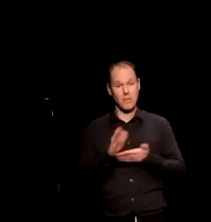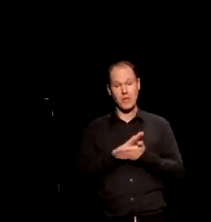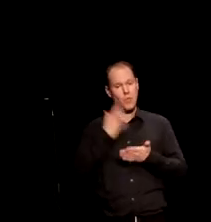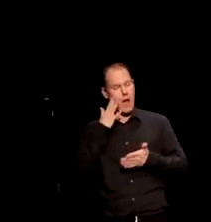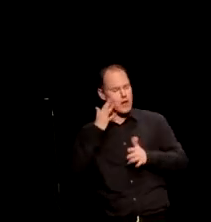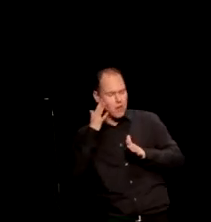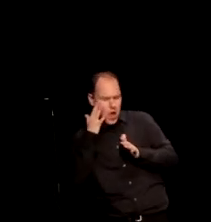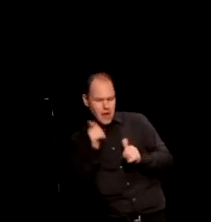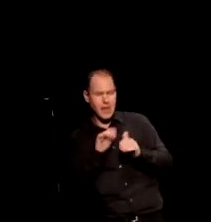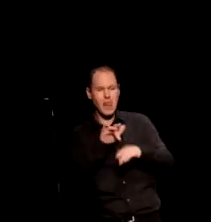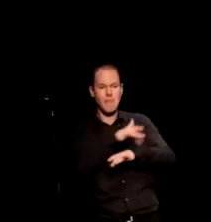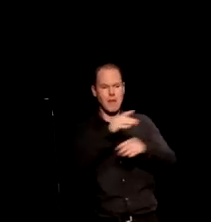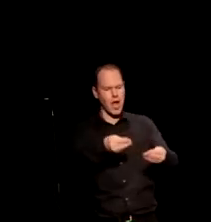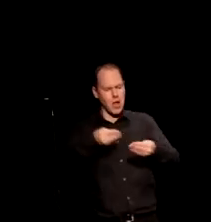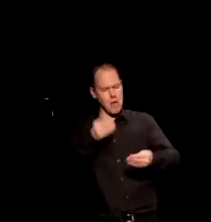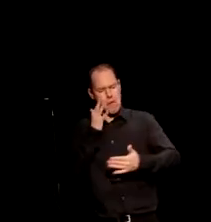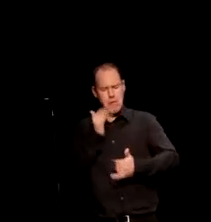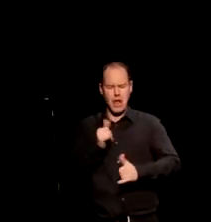censoring.